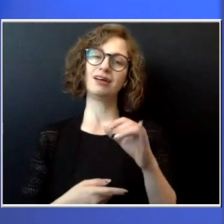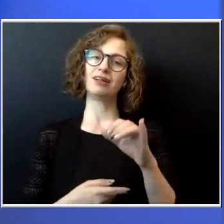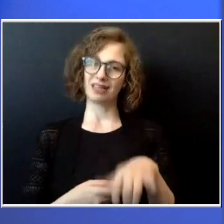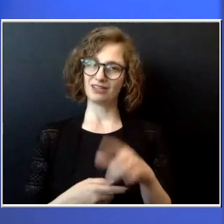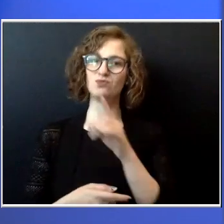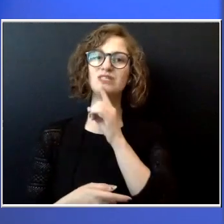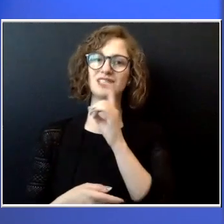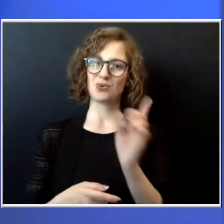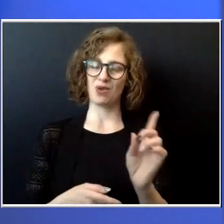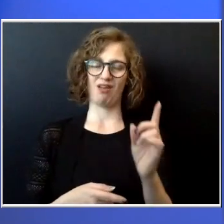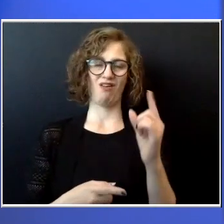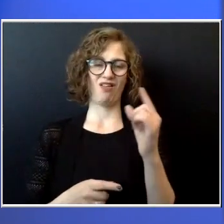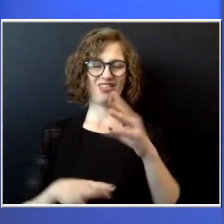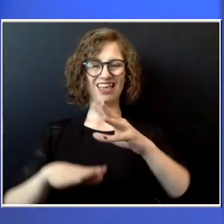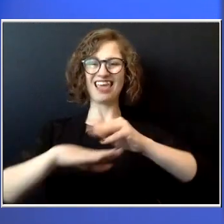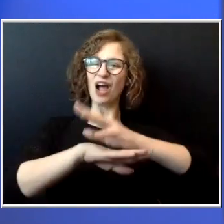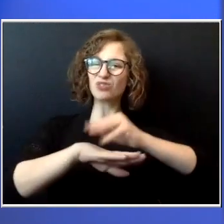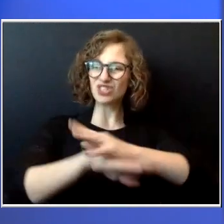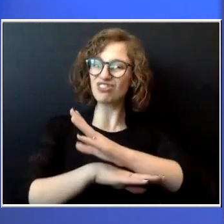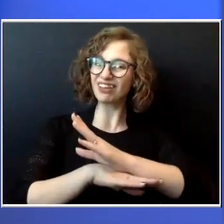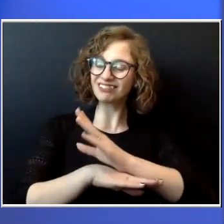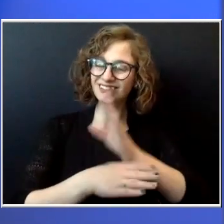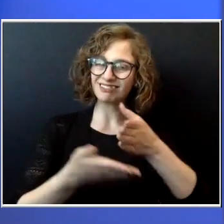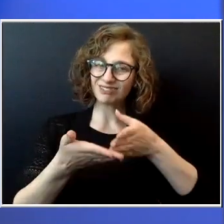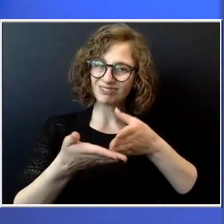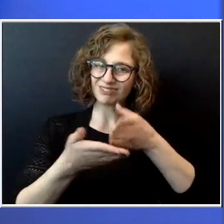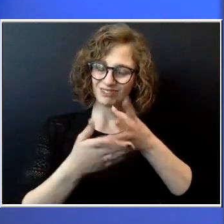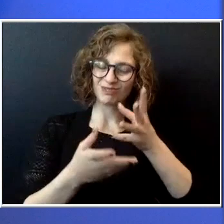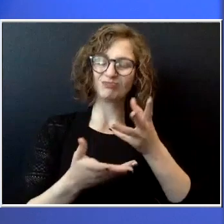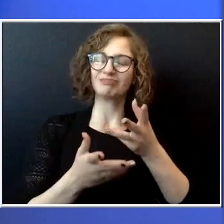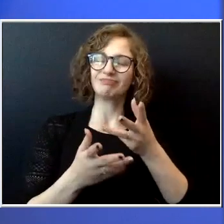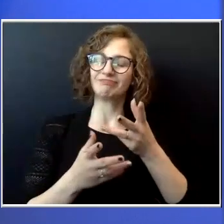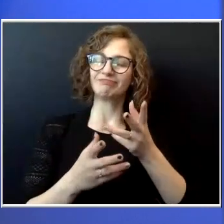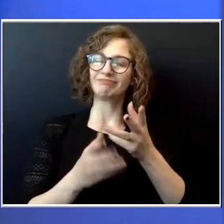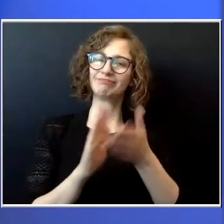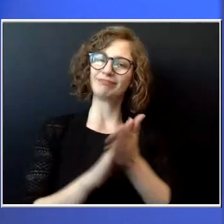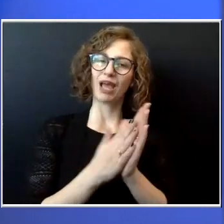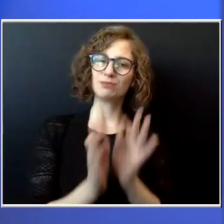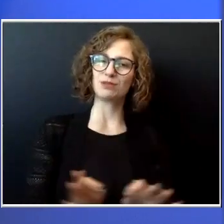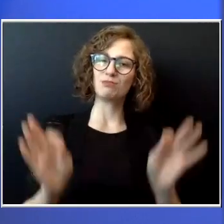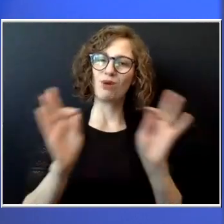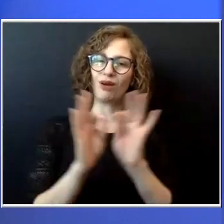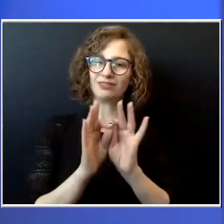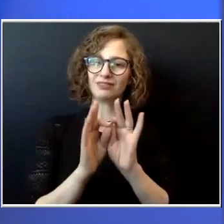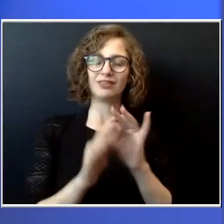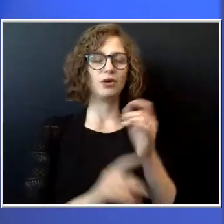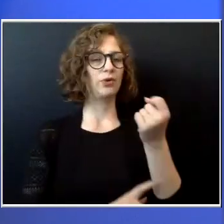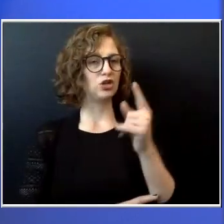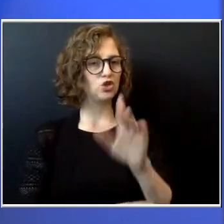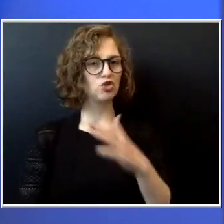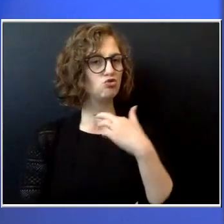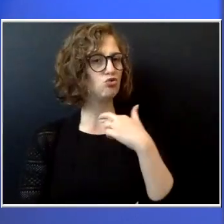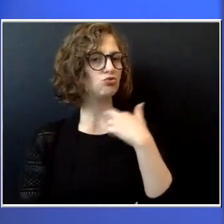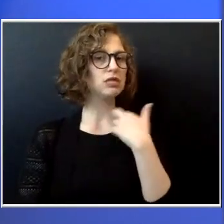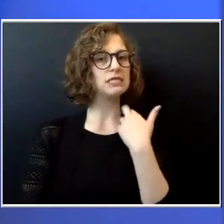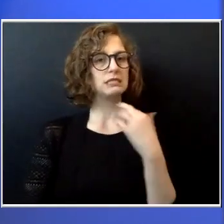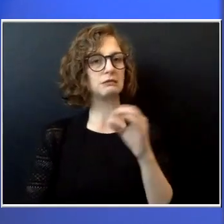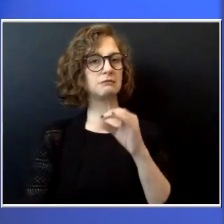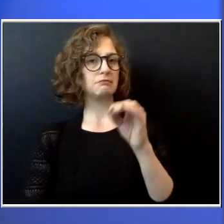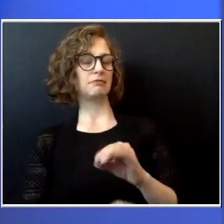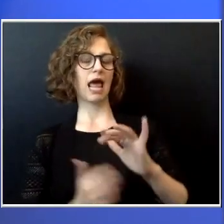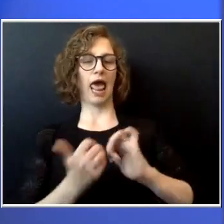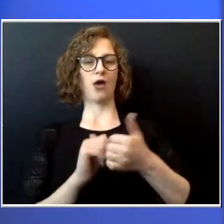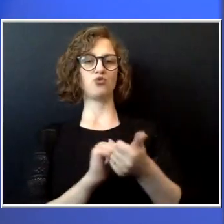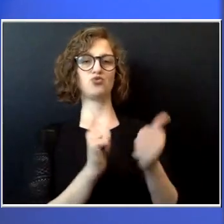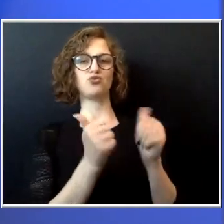try to understand what is that individual's risk perception and how to adapt to that risk. So does that include